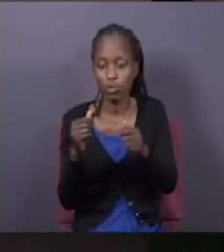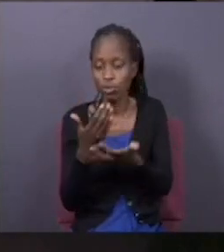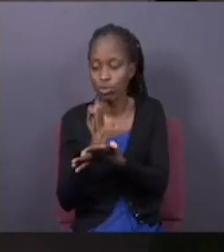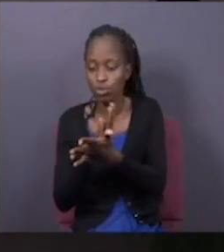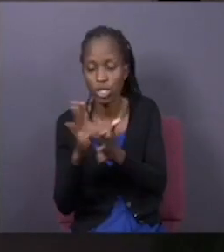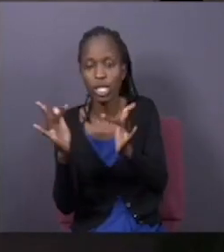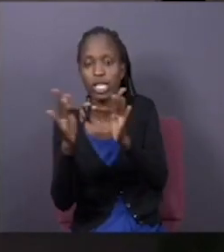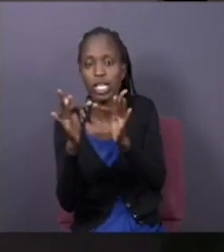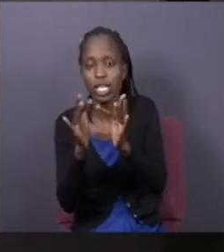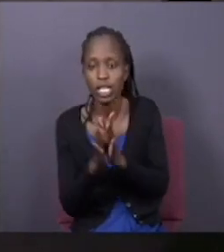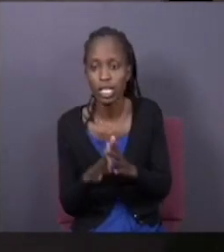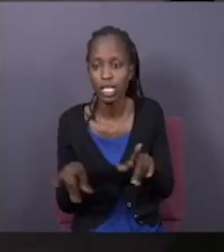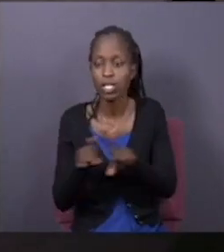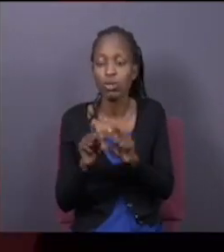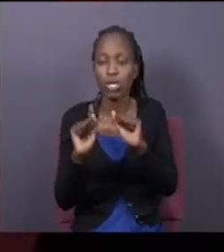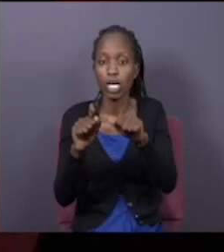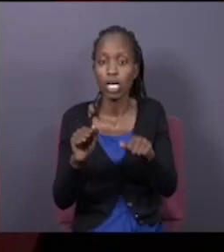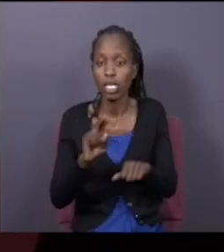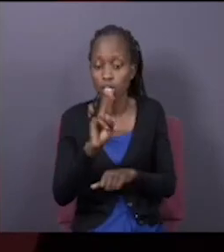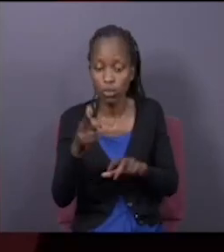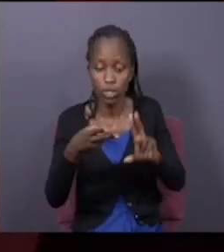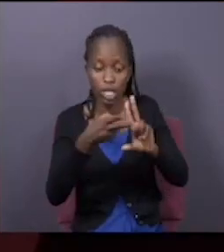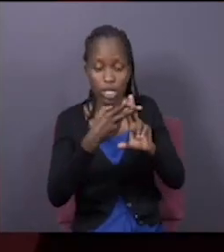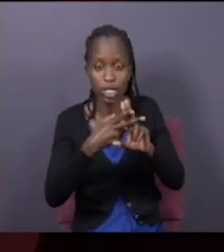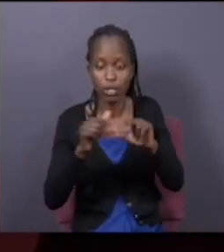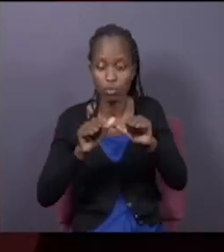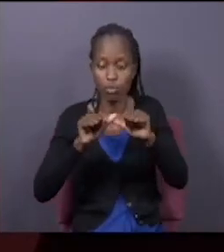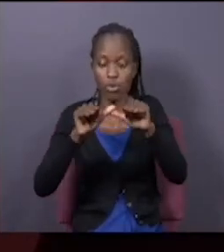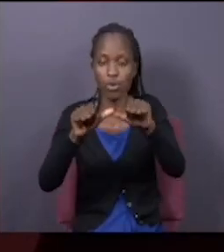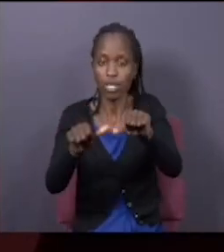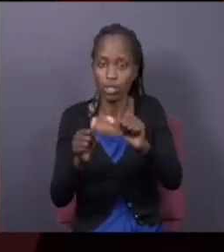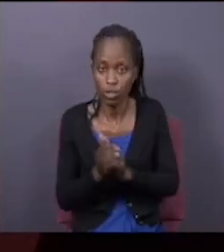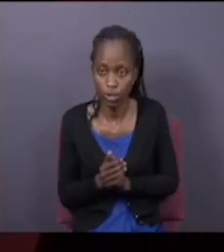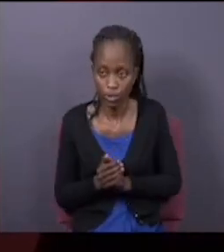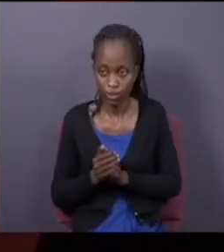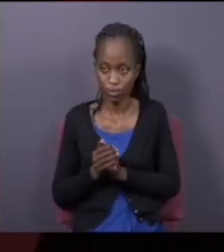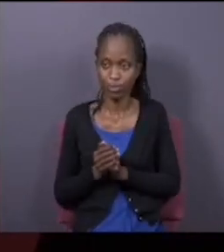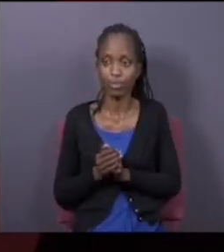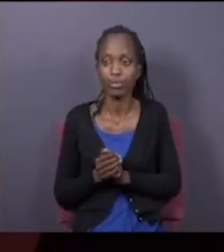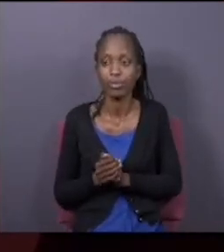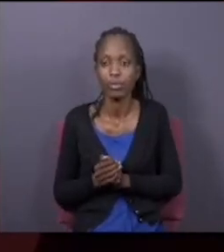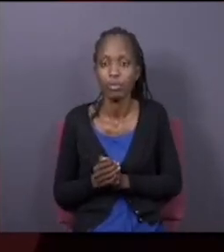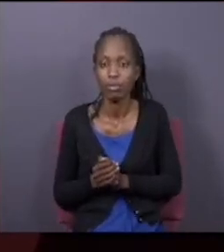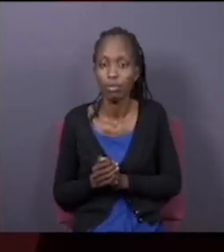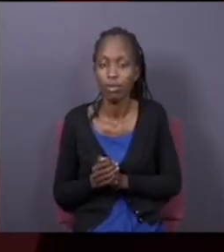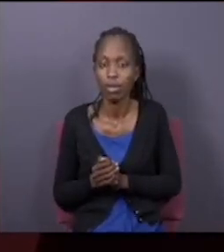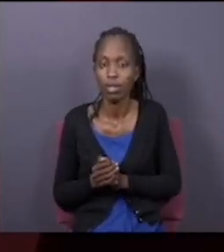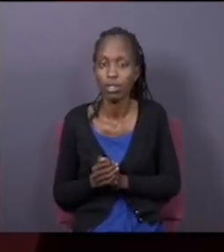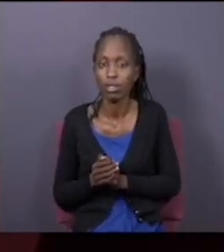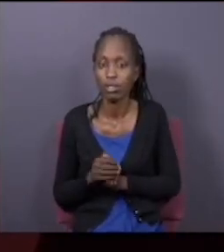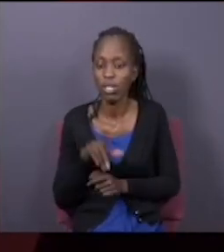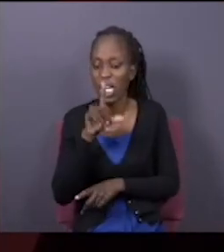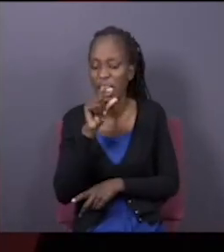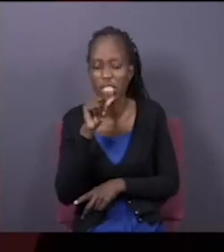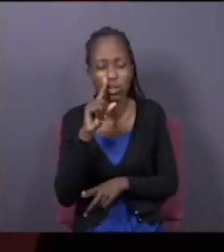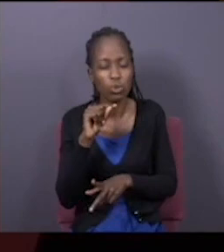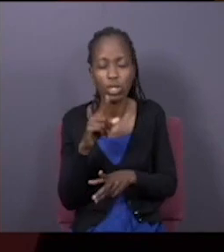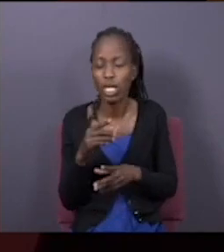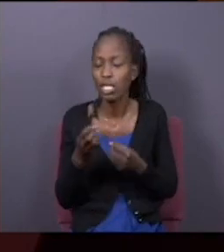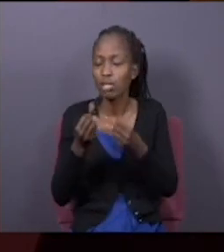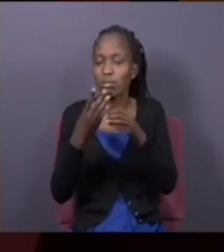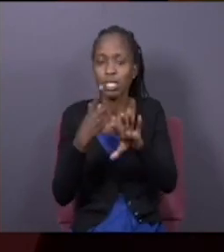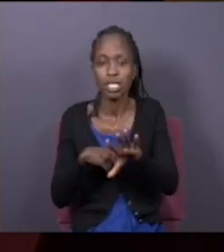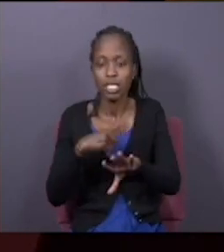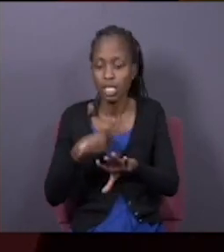this service and please use the hashtag press on, press on, and tweet as many takeaways as possible from